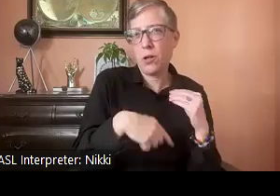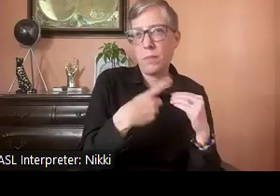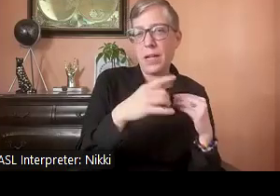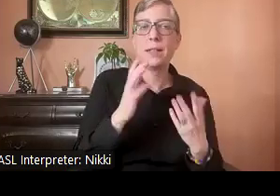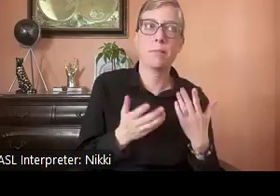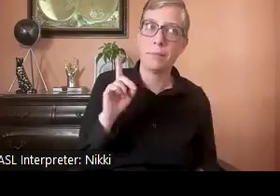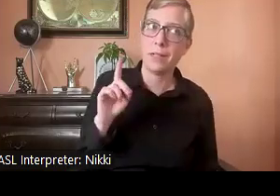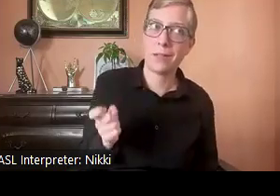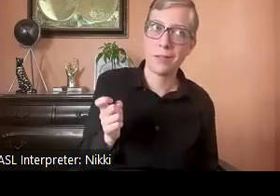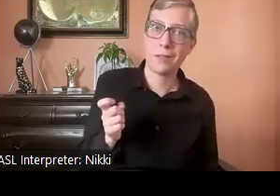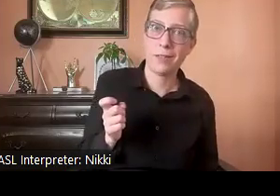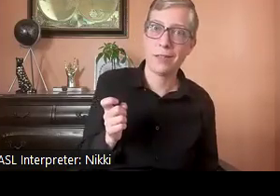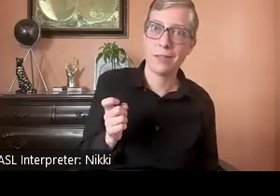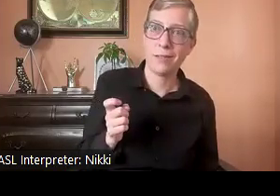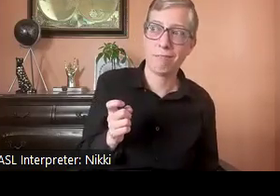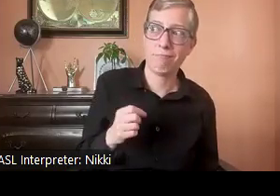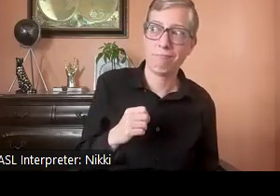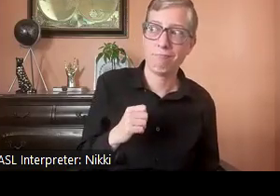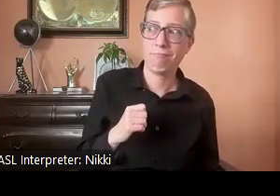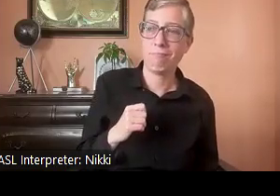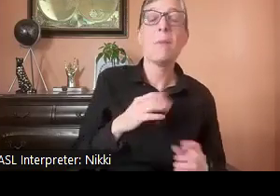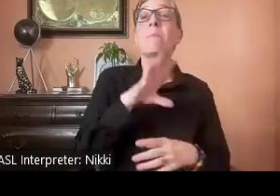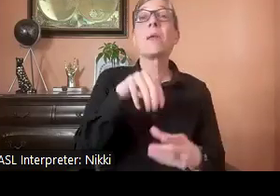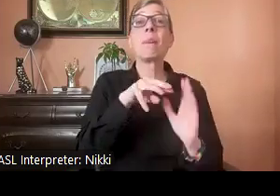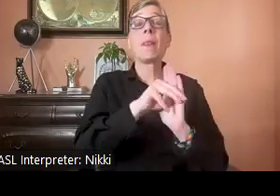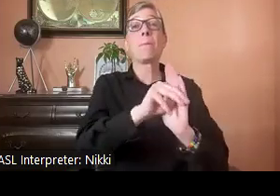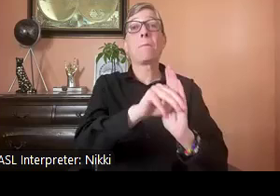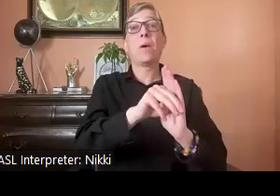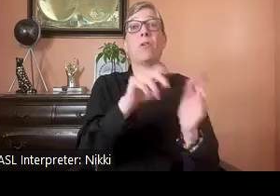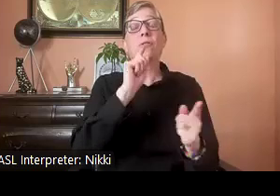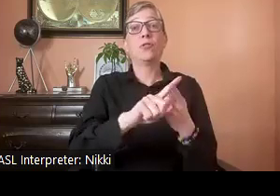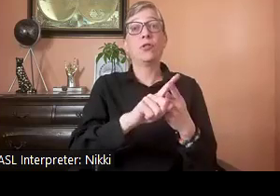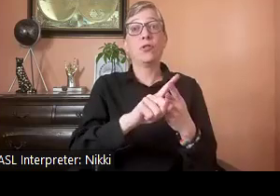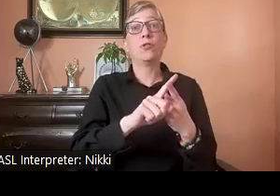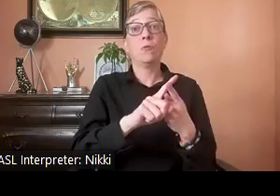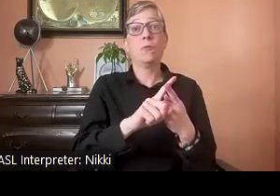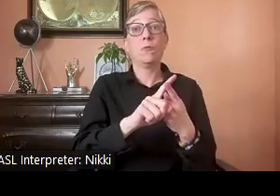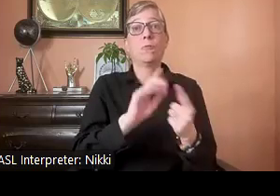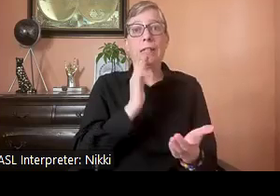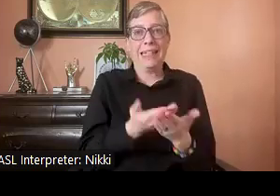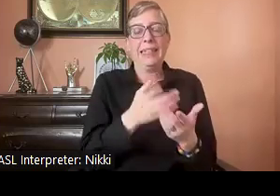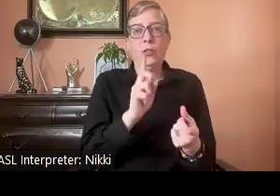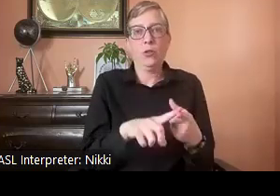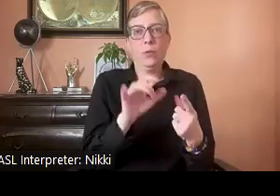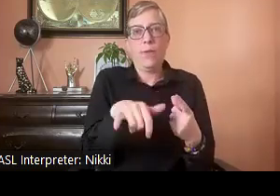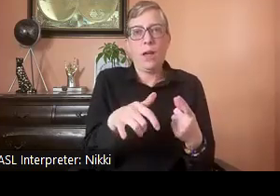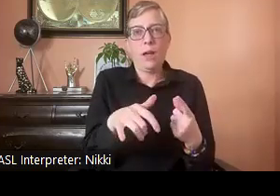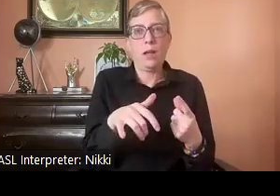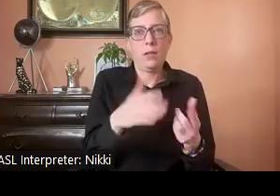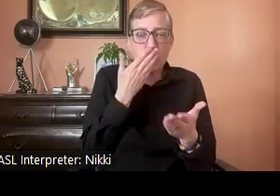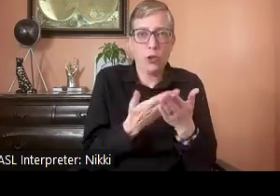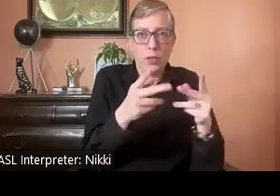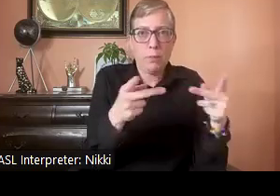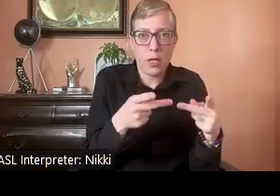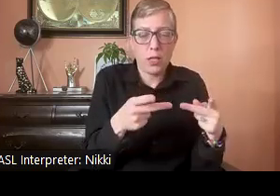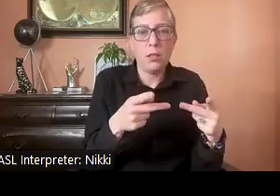diagnostic, but in the model, in order to get to the good spot of that shape, we